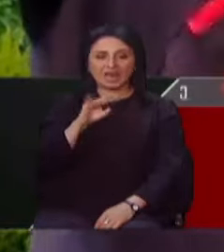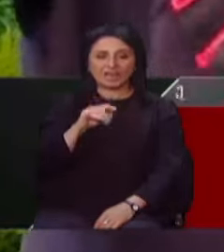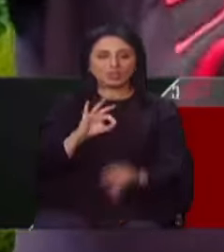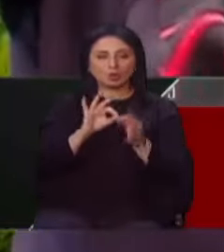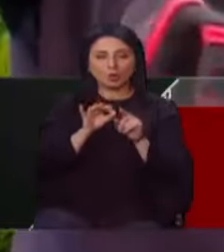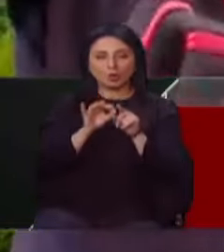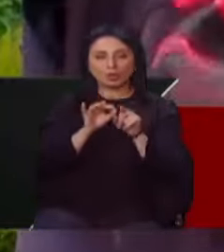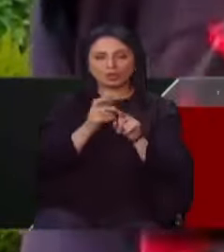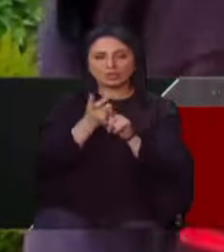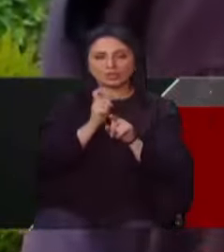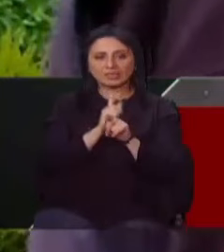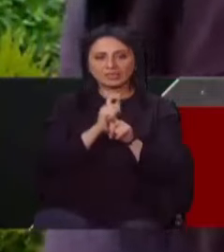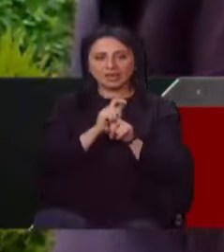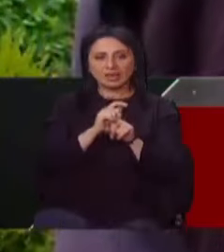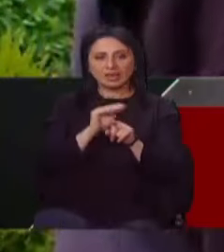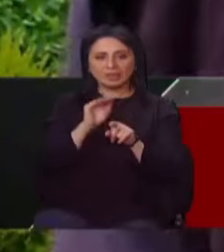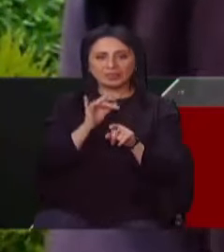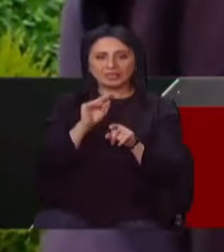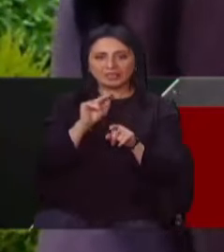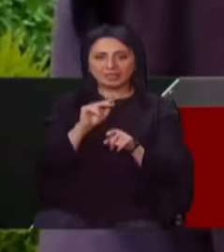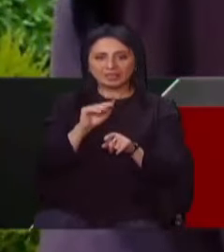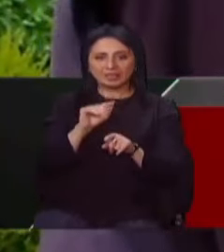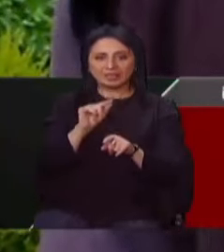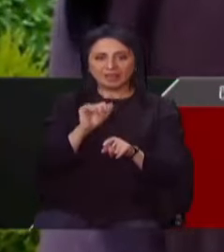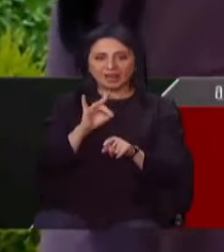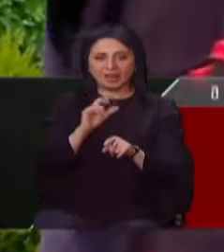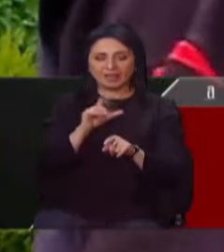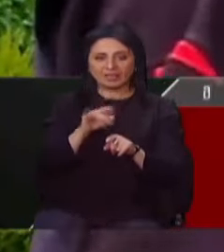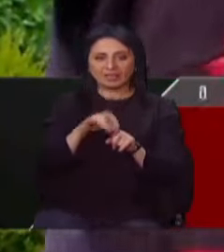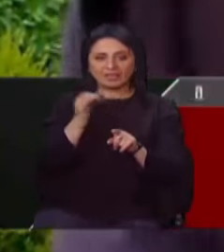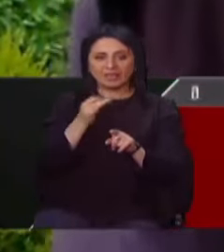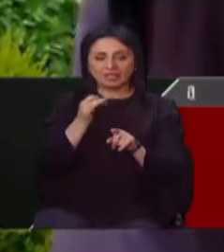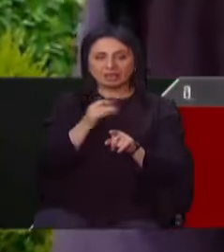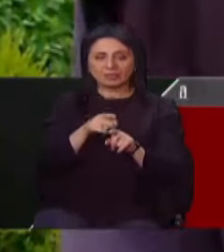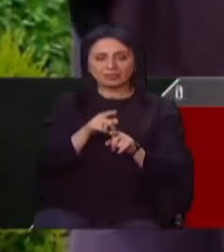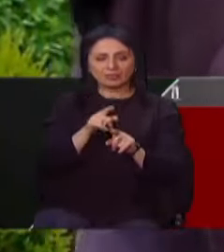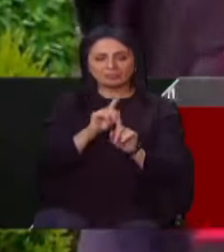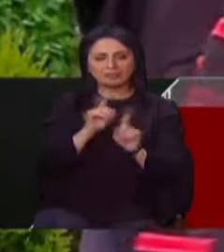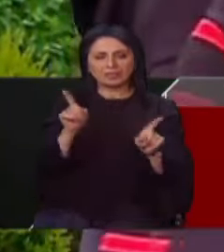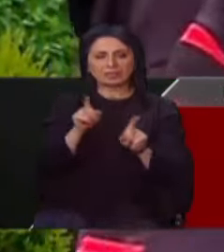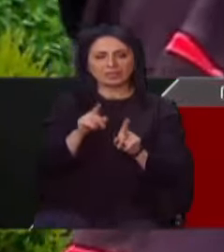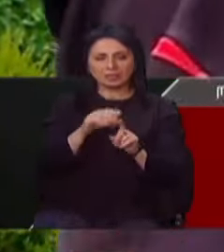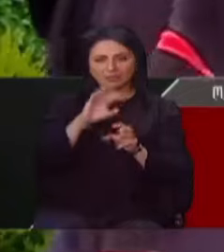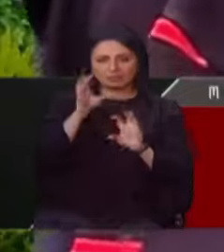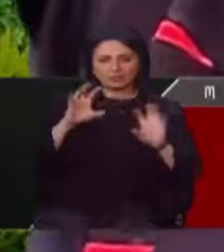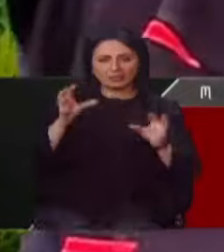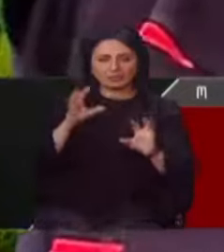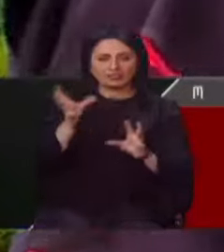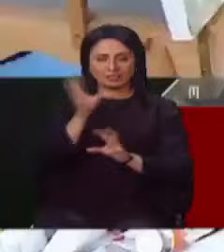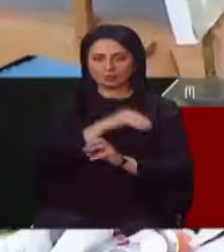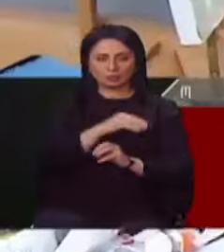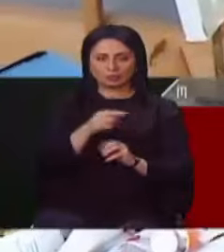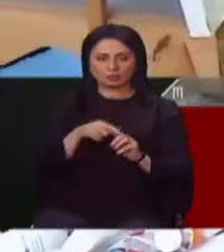Zan, Zalian, Zalian Amakel, Verida Sainteresoa, Architect. Garimoti,